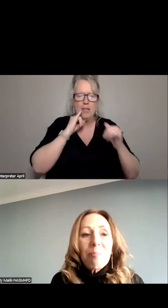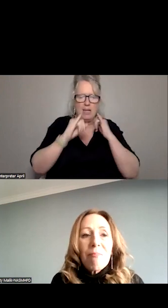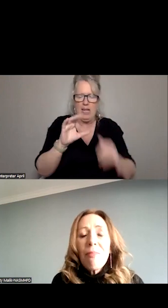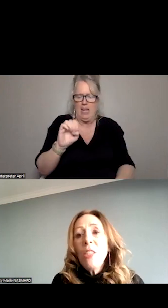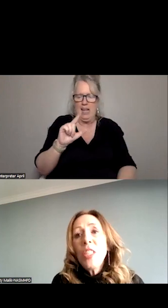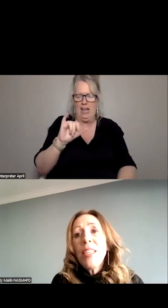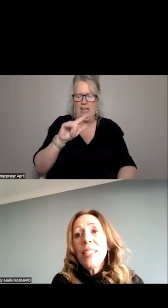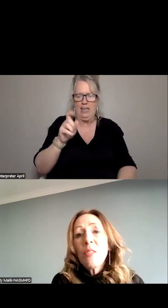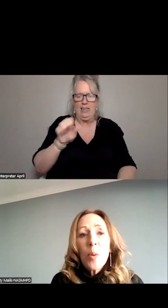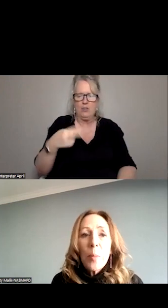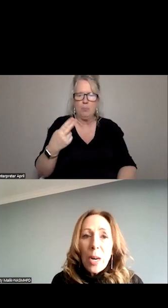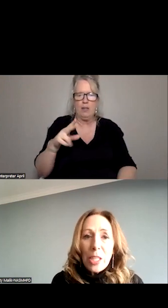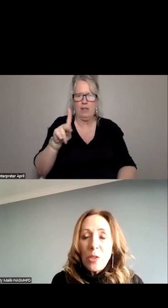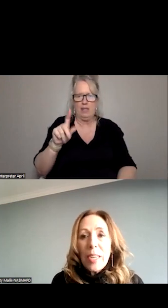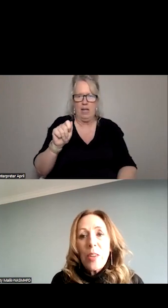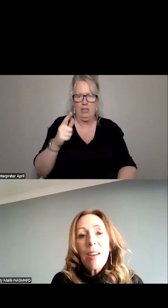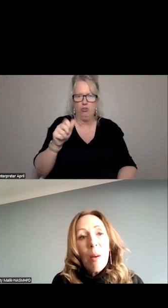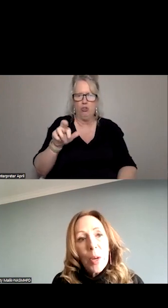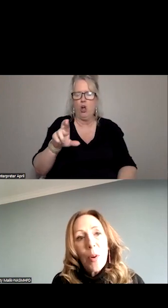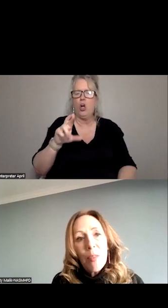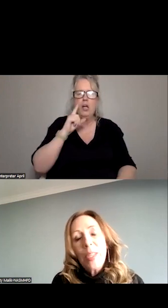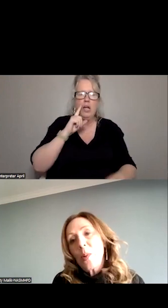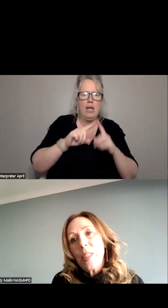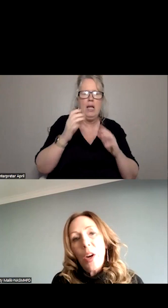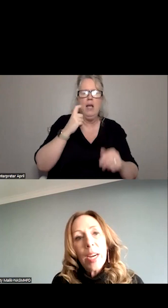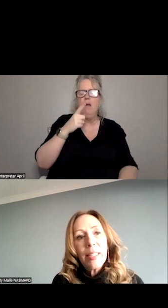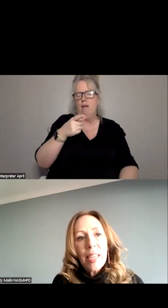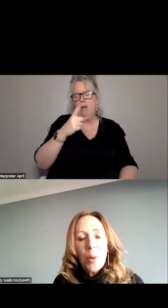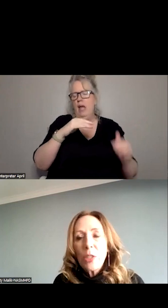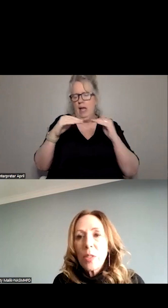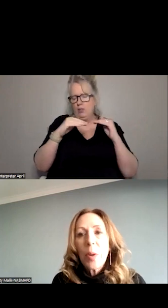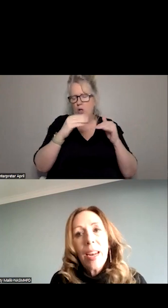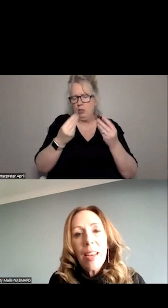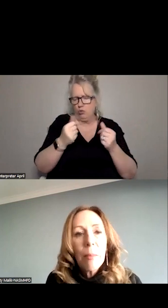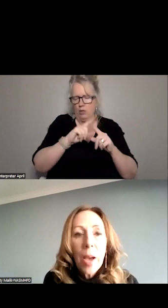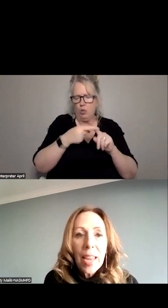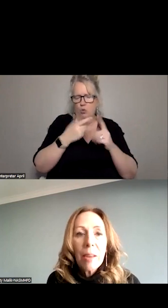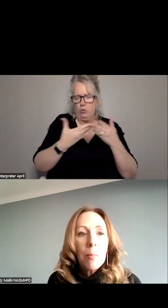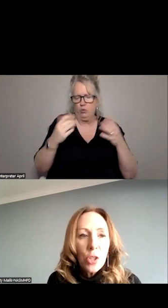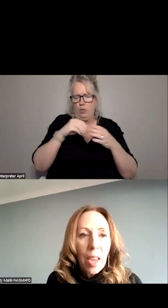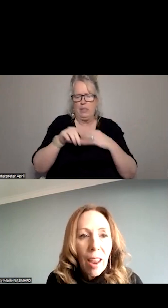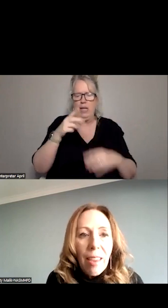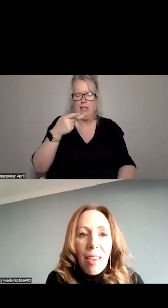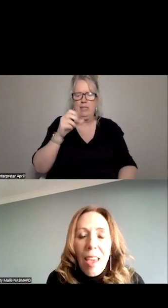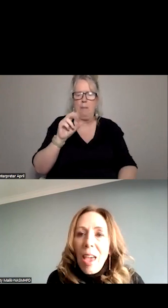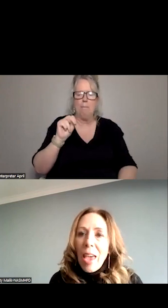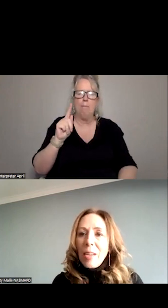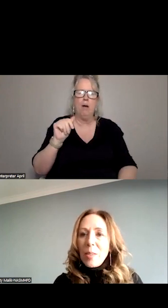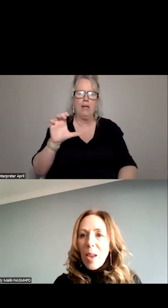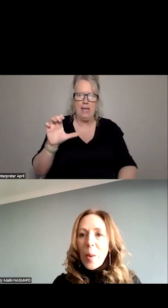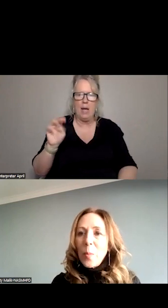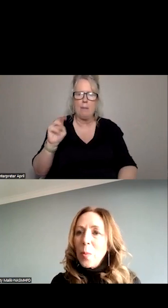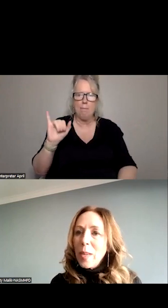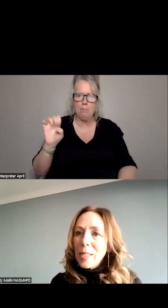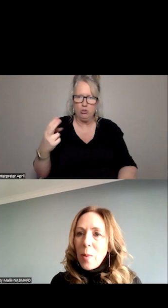Kajar. She is the former project director at Common Ground Resource and Crisis Center, which is located in Pontiac, Michigan.